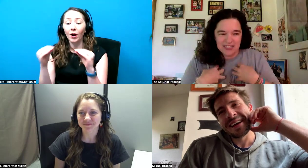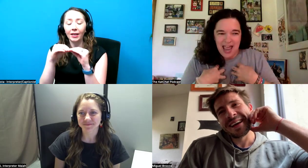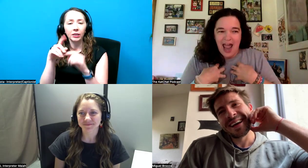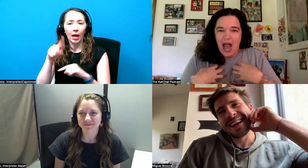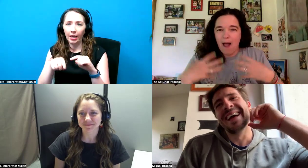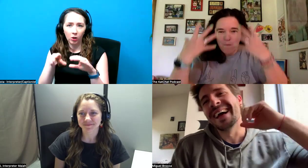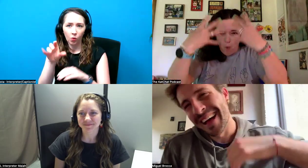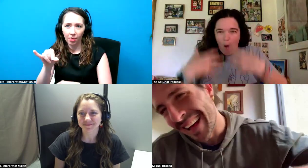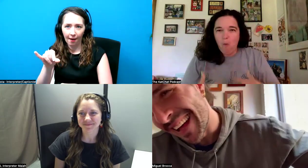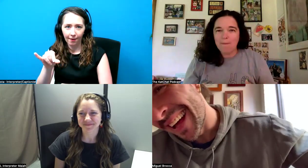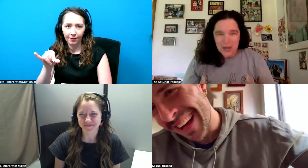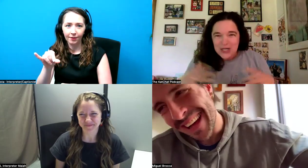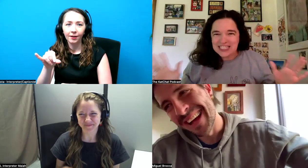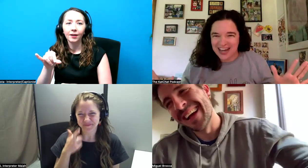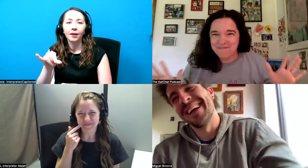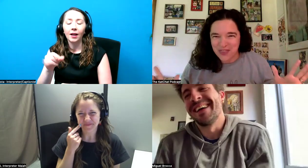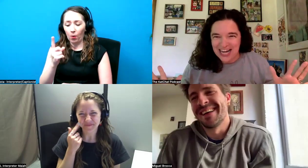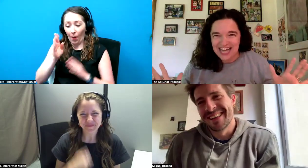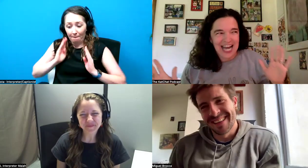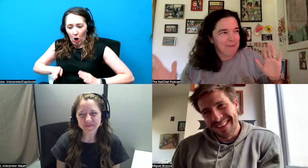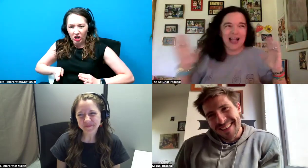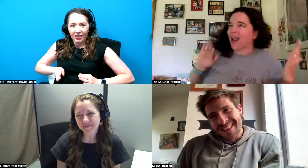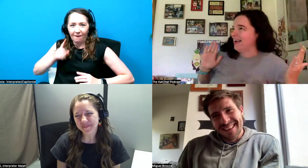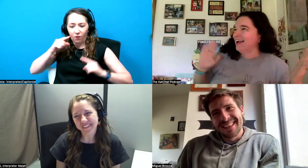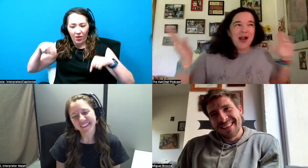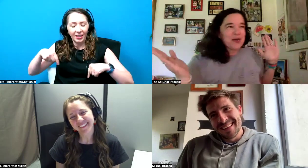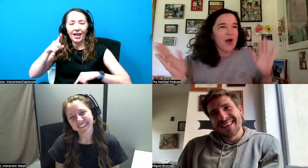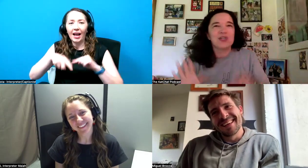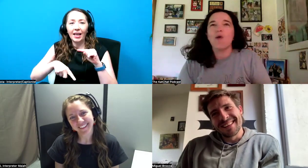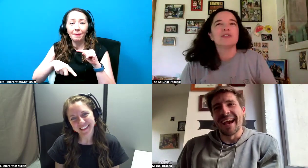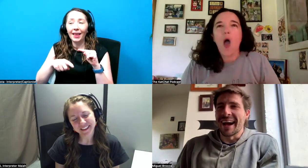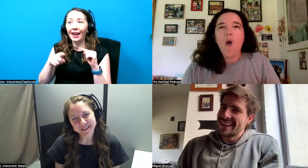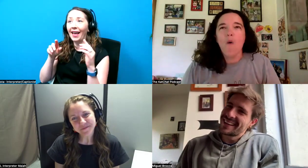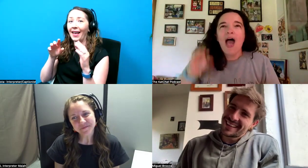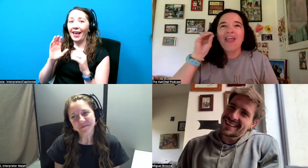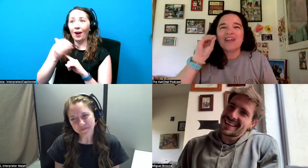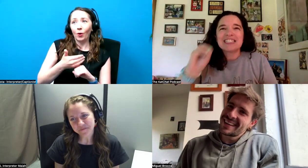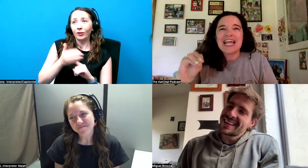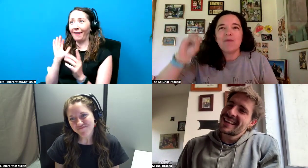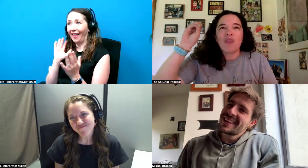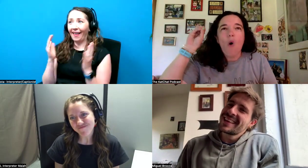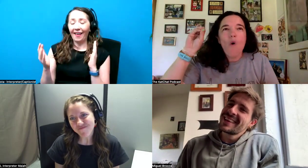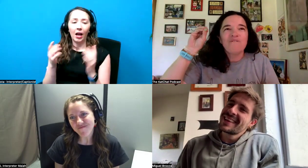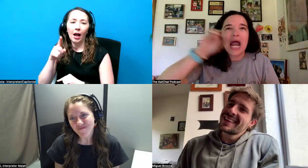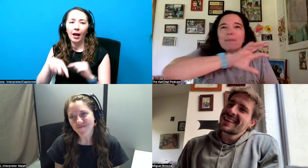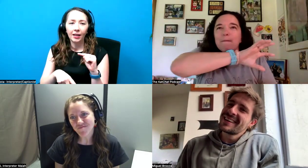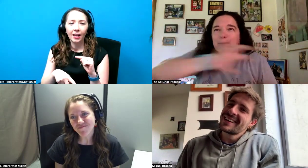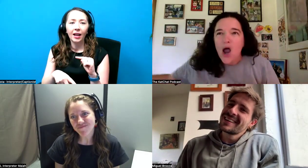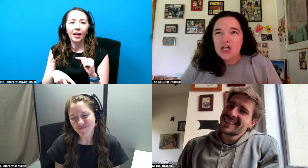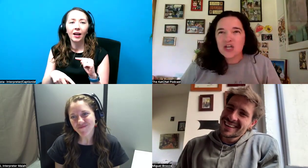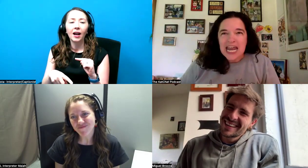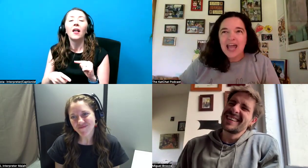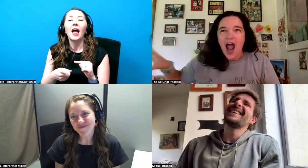that because I'm a one person for this. I can't be like, she goes, Yeah. no, the kingdom of the whole